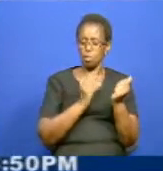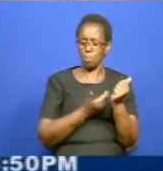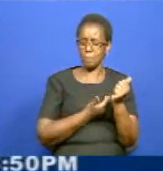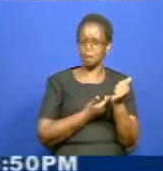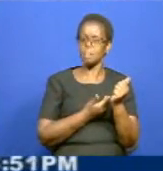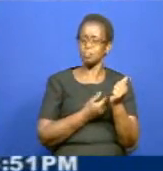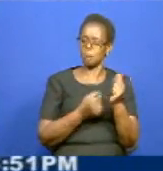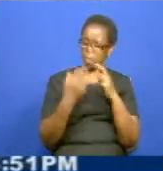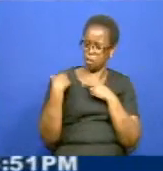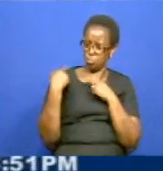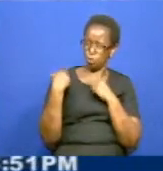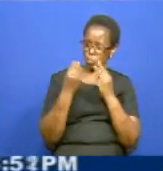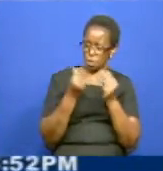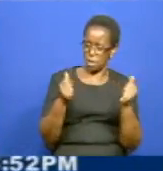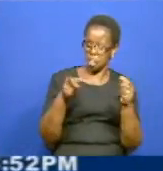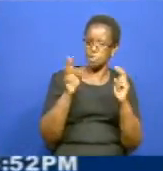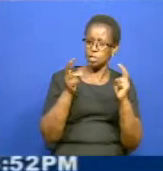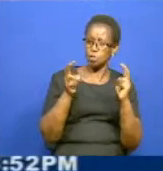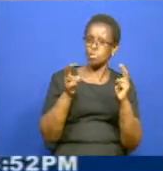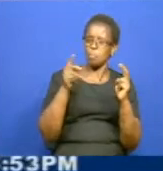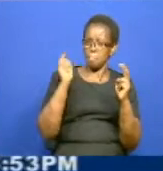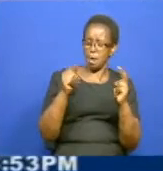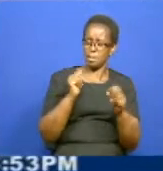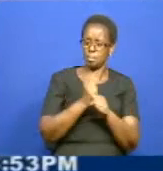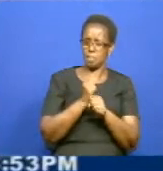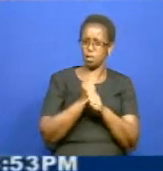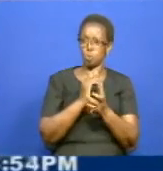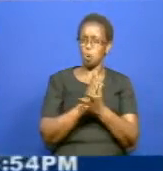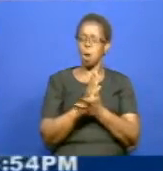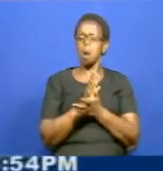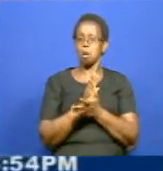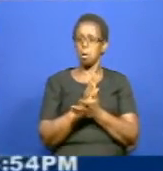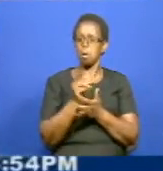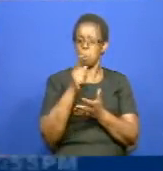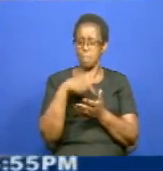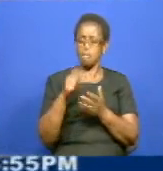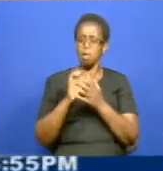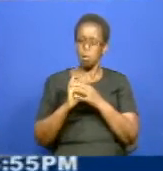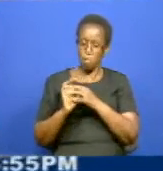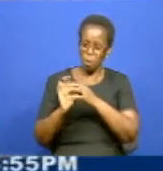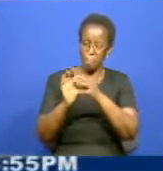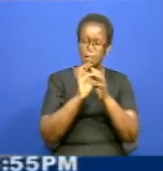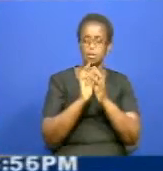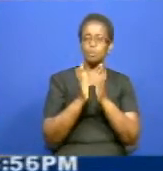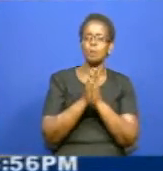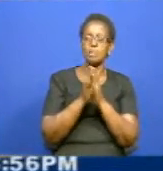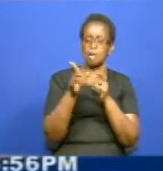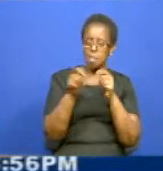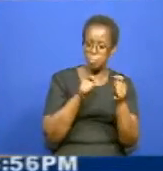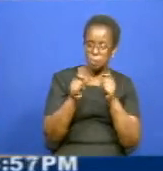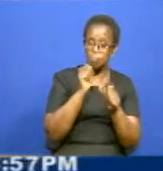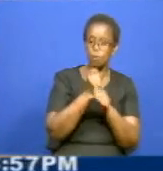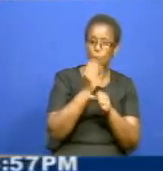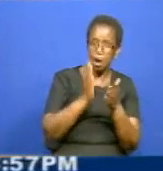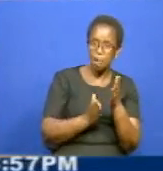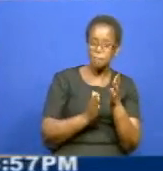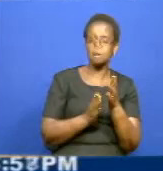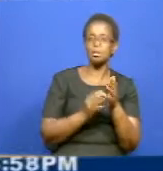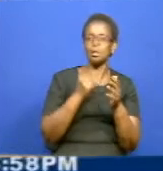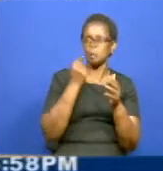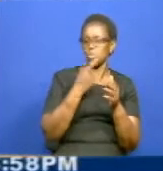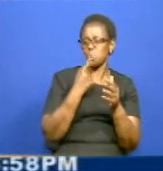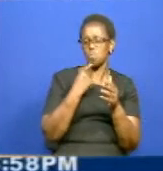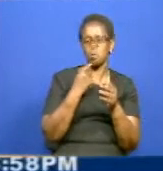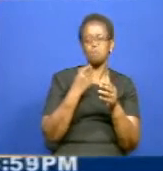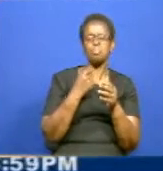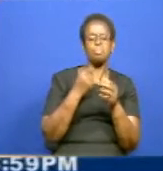this matter ensures that it is incorporating these administrative workers who are most of the time not talked about,